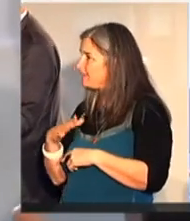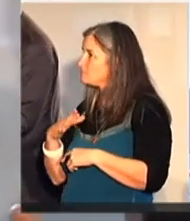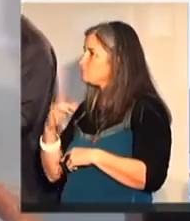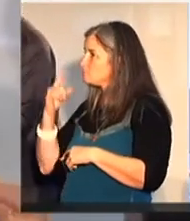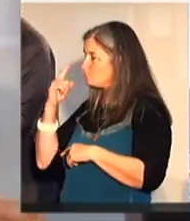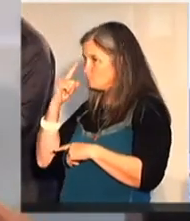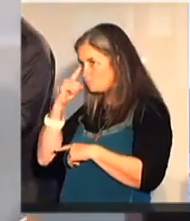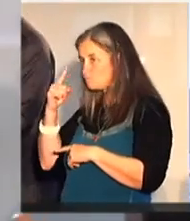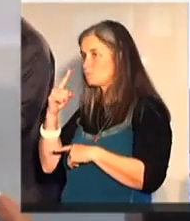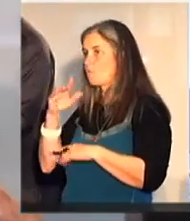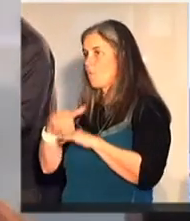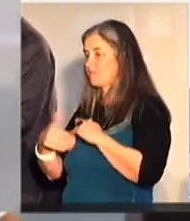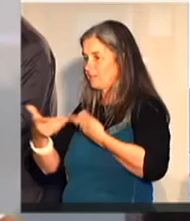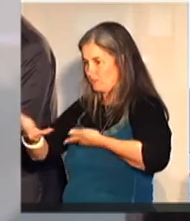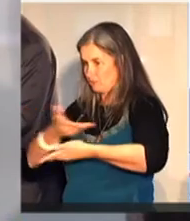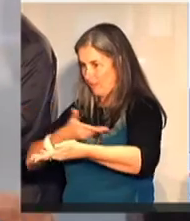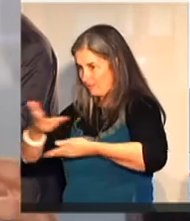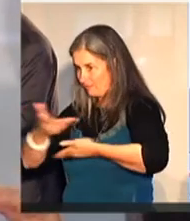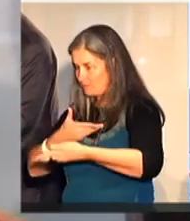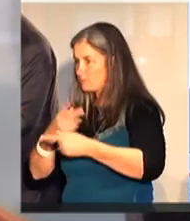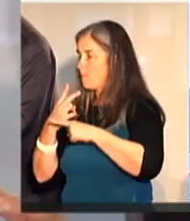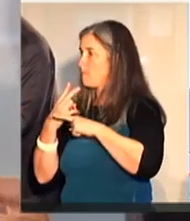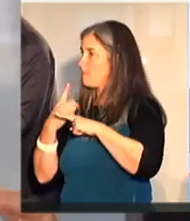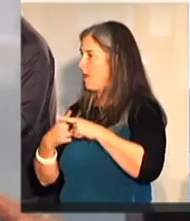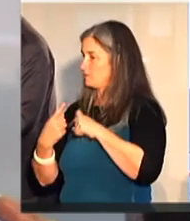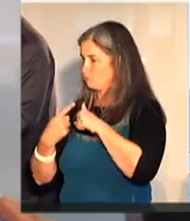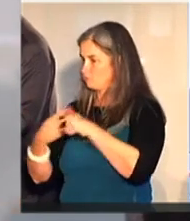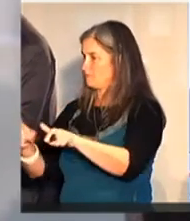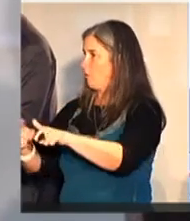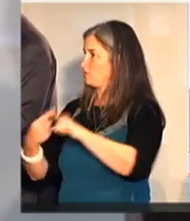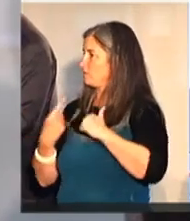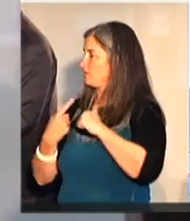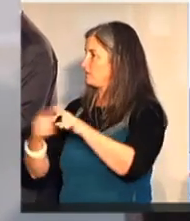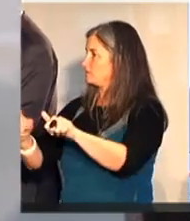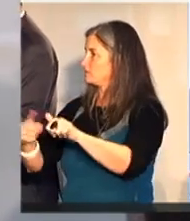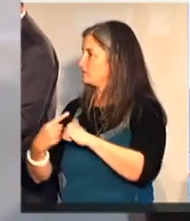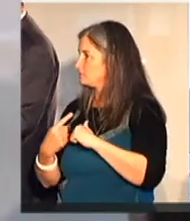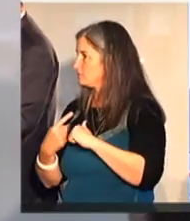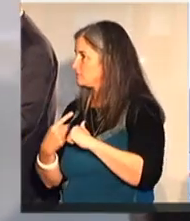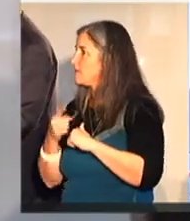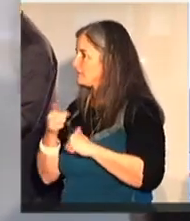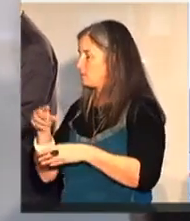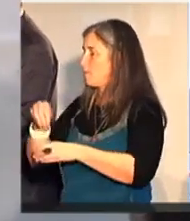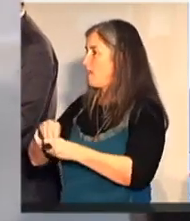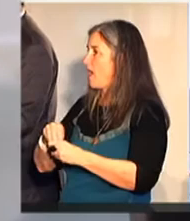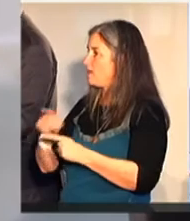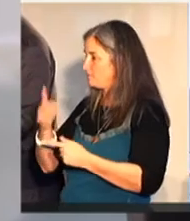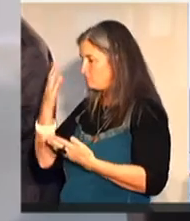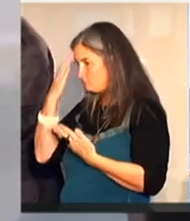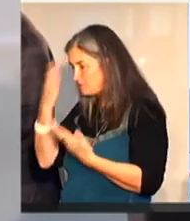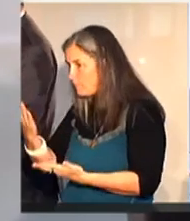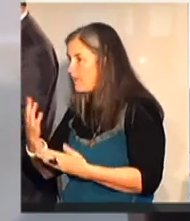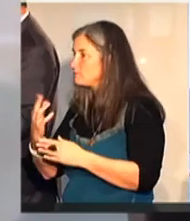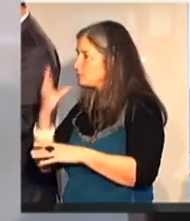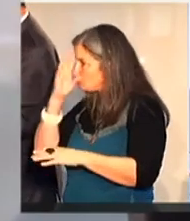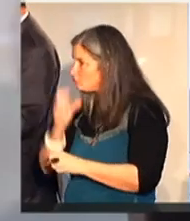responsiveness, which part is part of that respect and trust. I think NGOs are sick of putting in